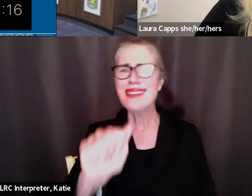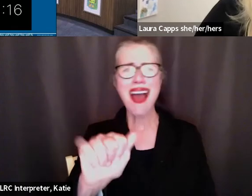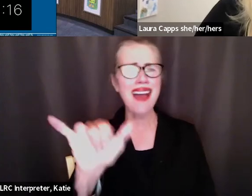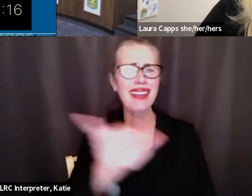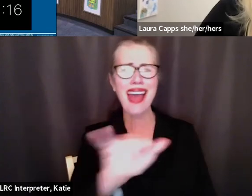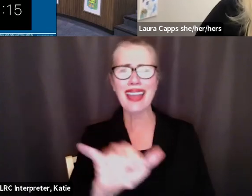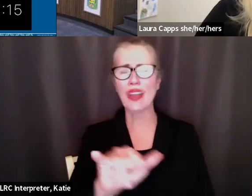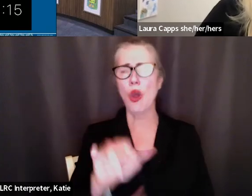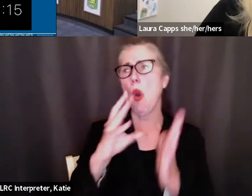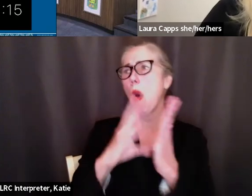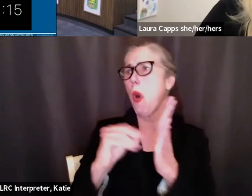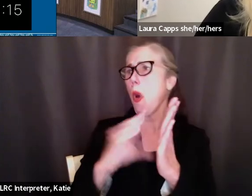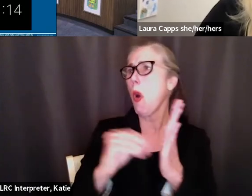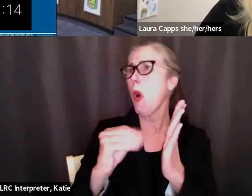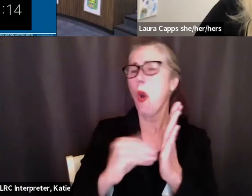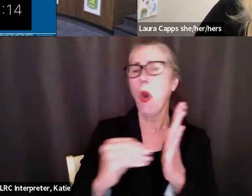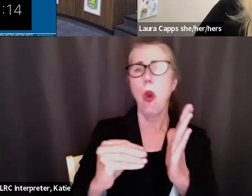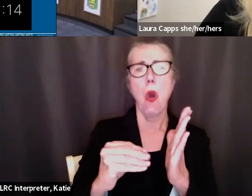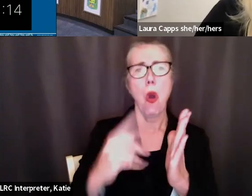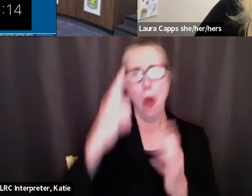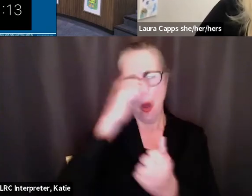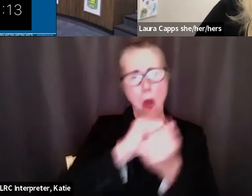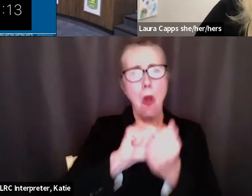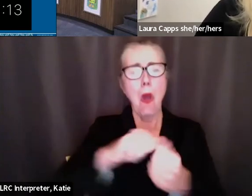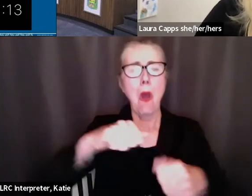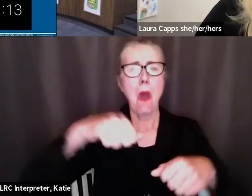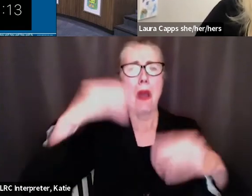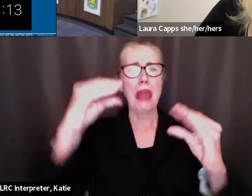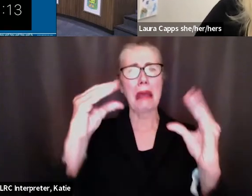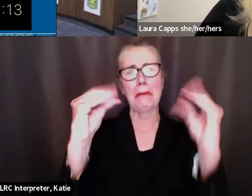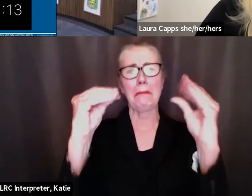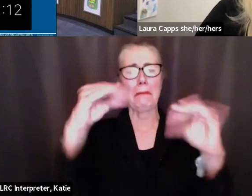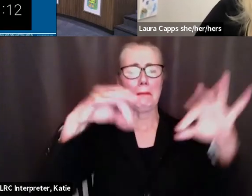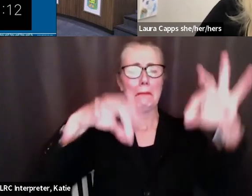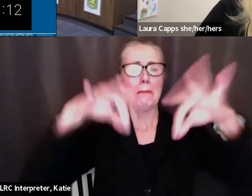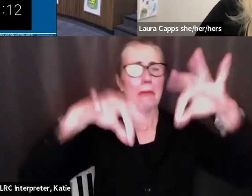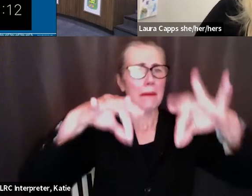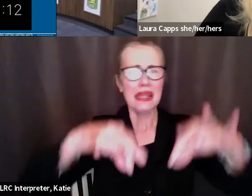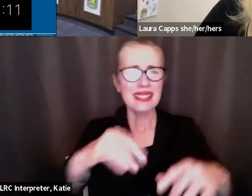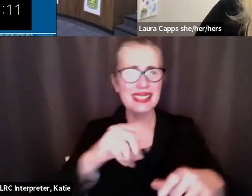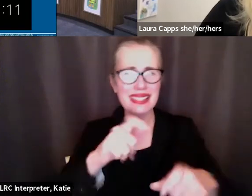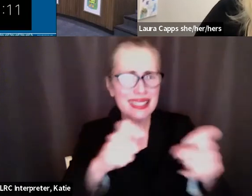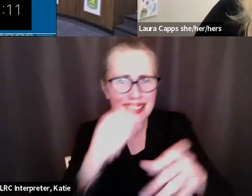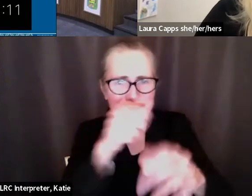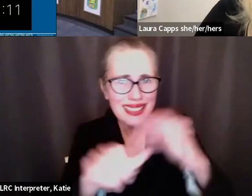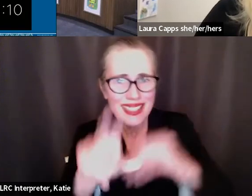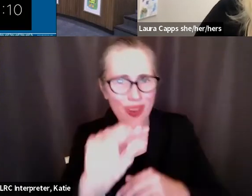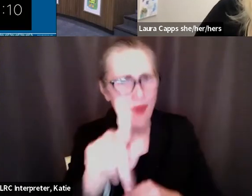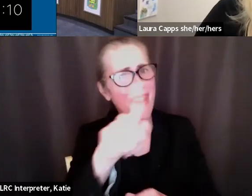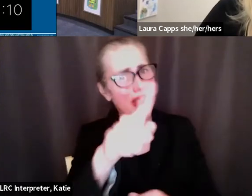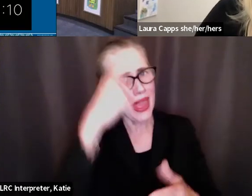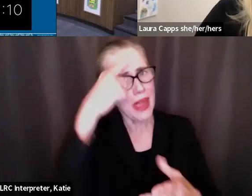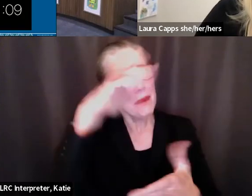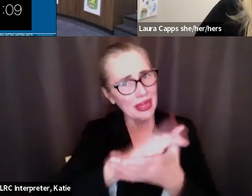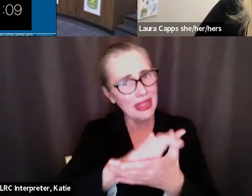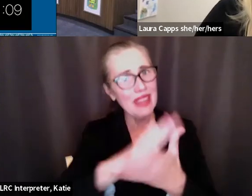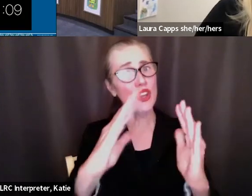tonight to stand up for what they believe in for their communities and their convictions